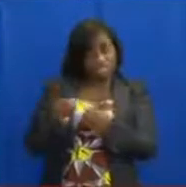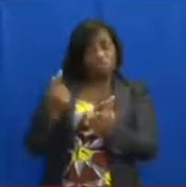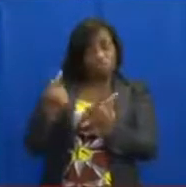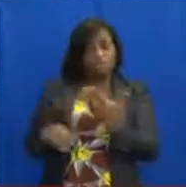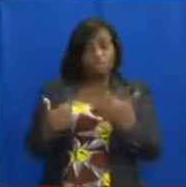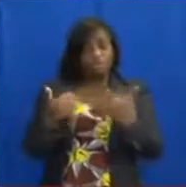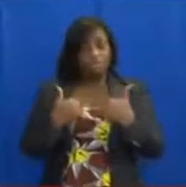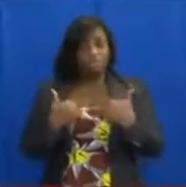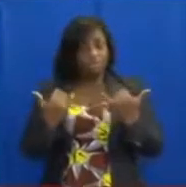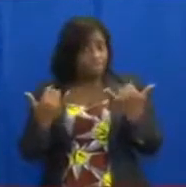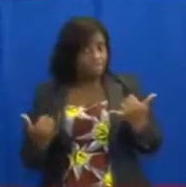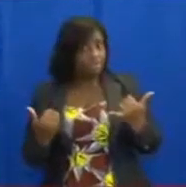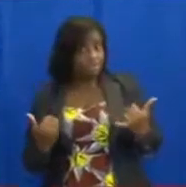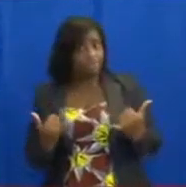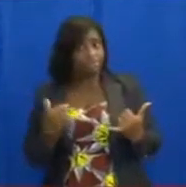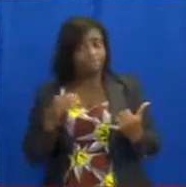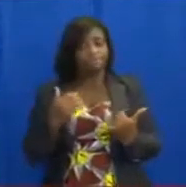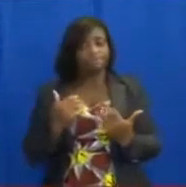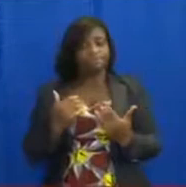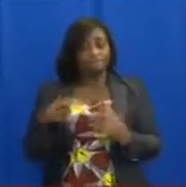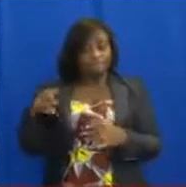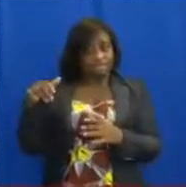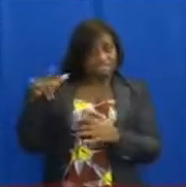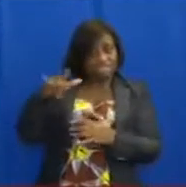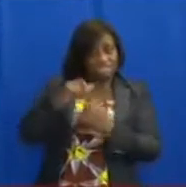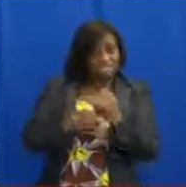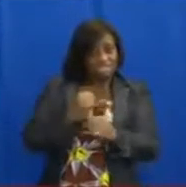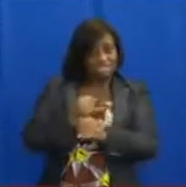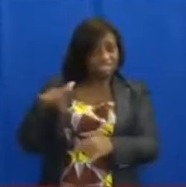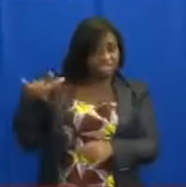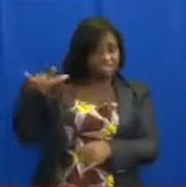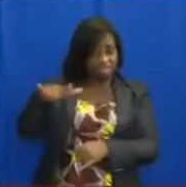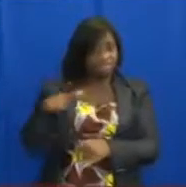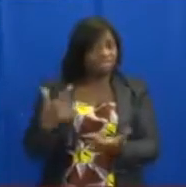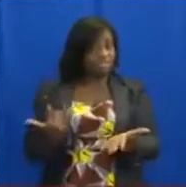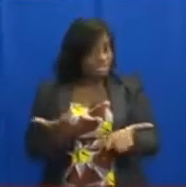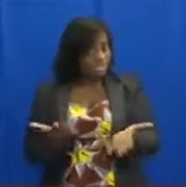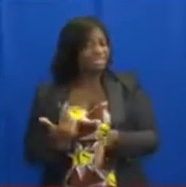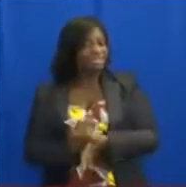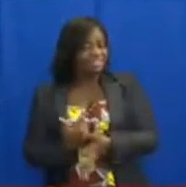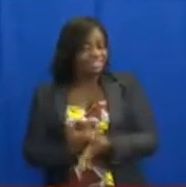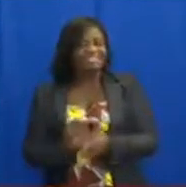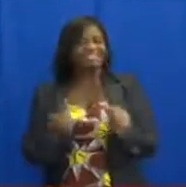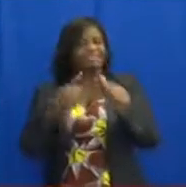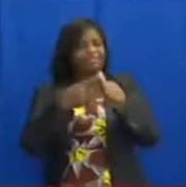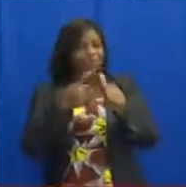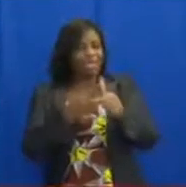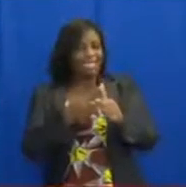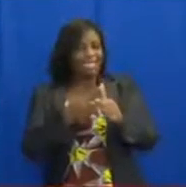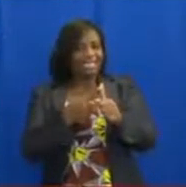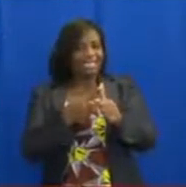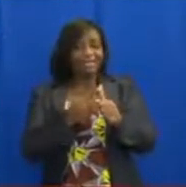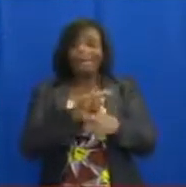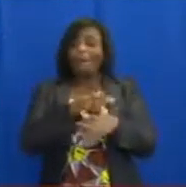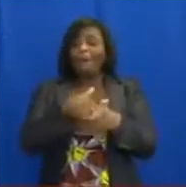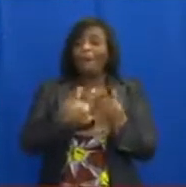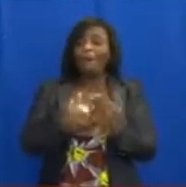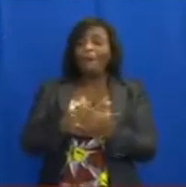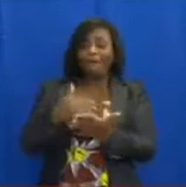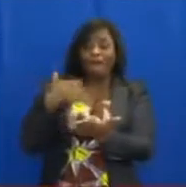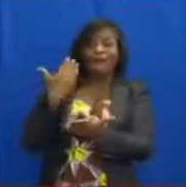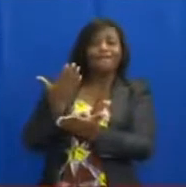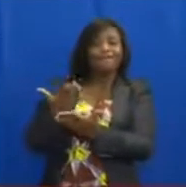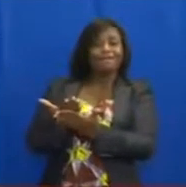addition to existing guidelines on international travel for COVID-19 in Ghana. 1.